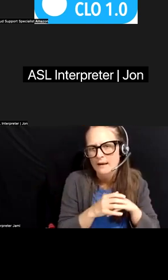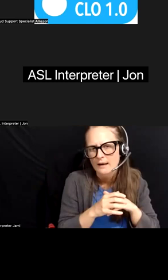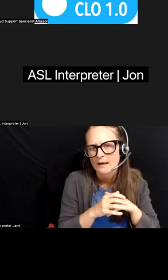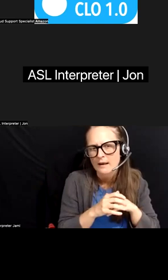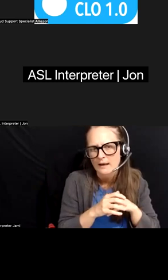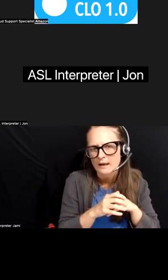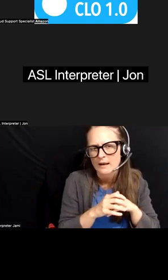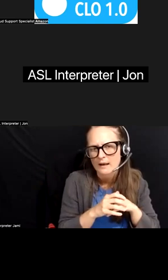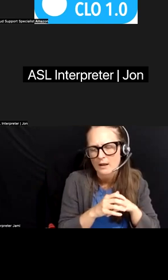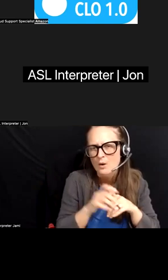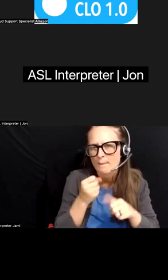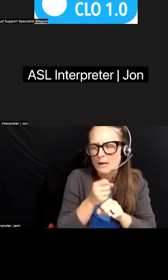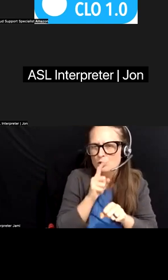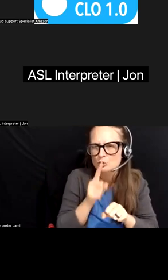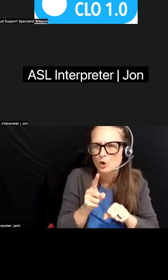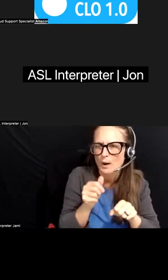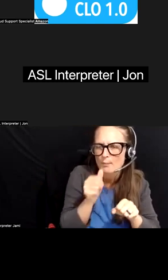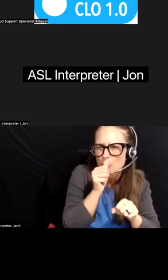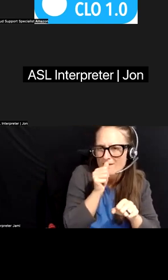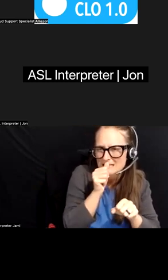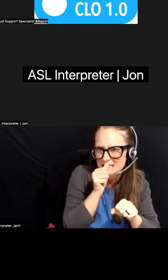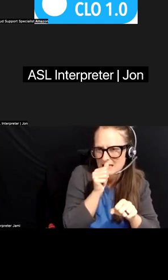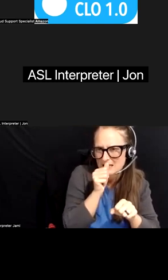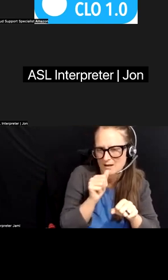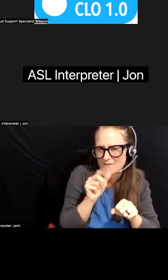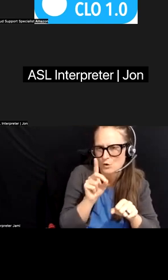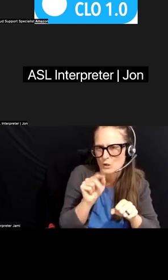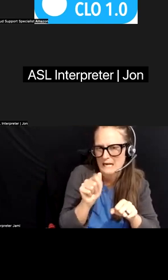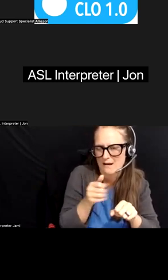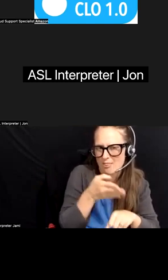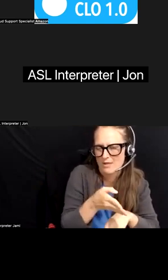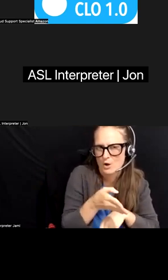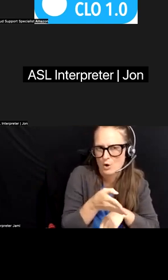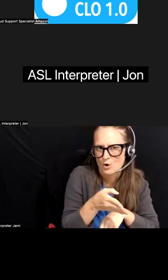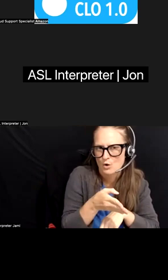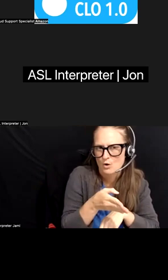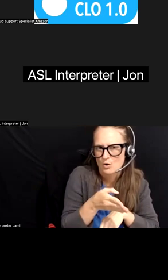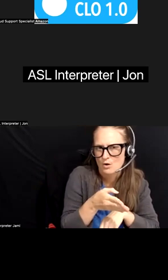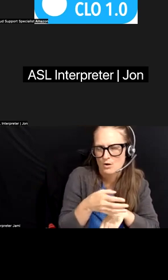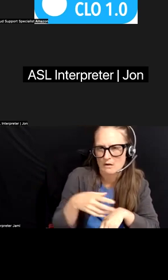to make sure privacy of your data is there. The exact acronym you can